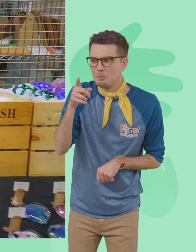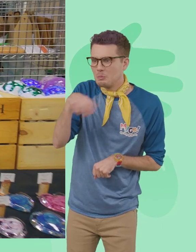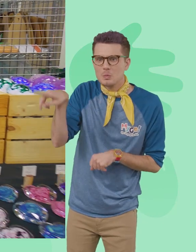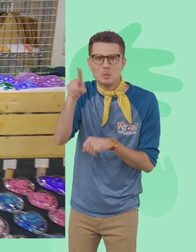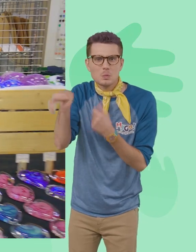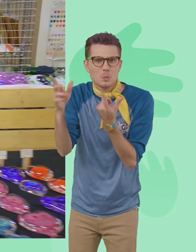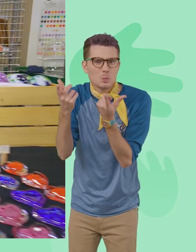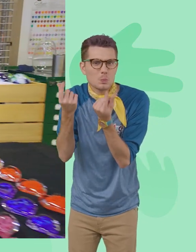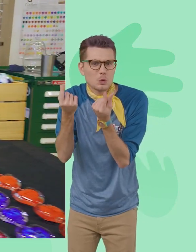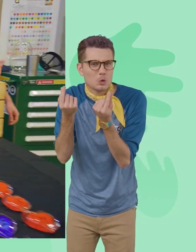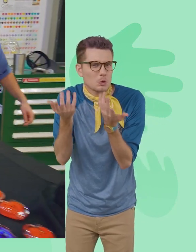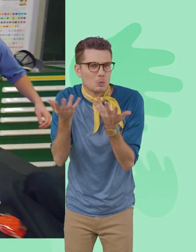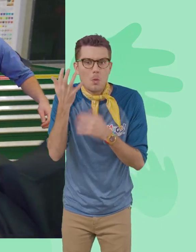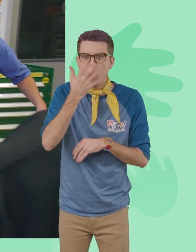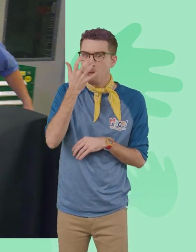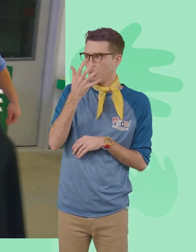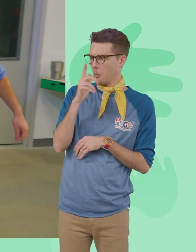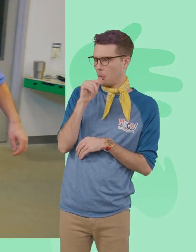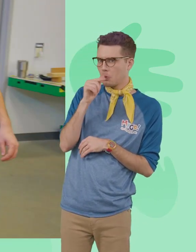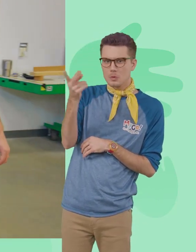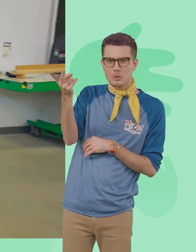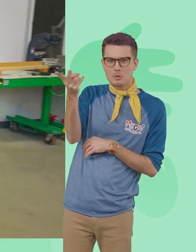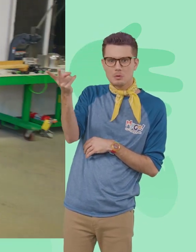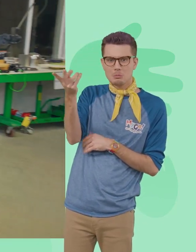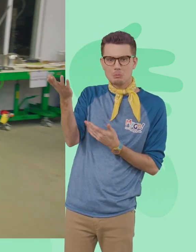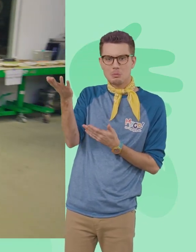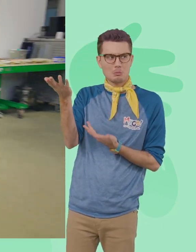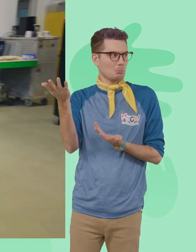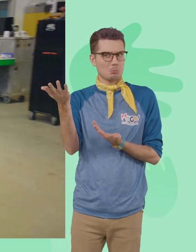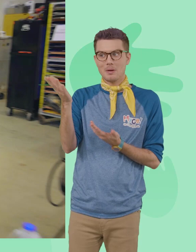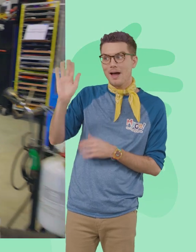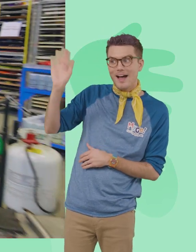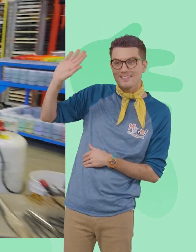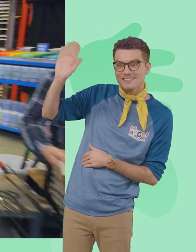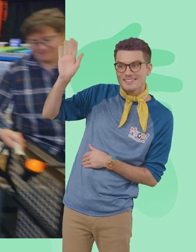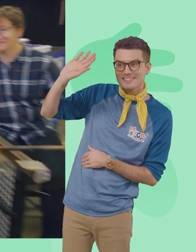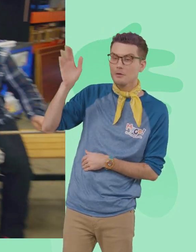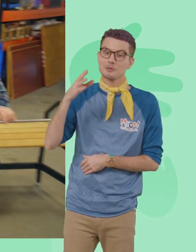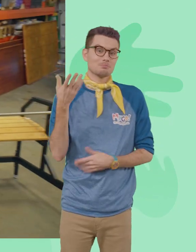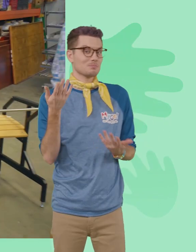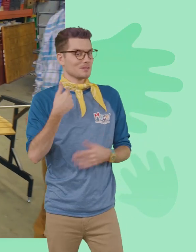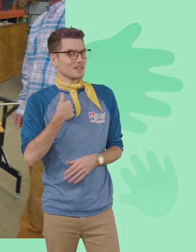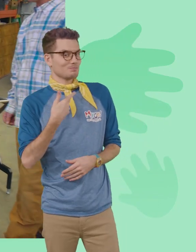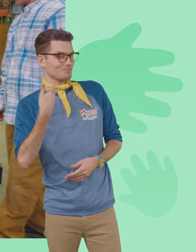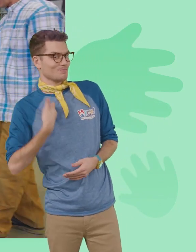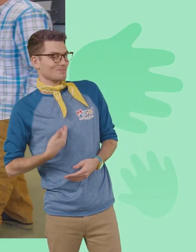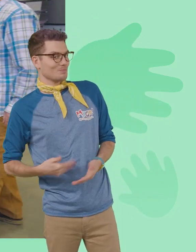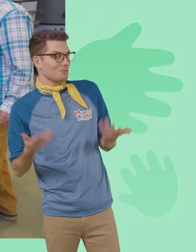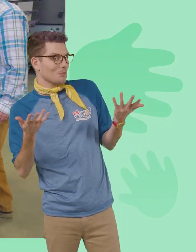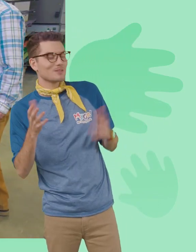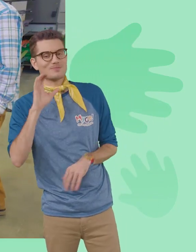So cool. Whoa. What are they doing? Whoa. Hey, who are you two?